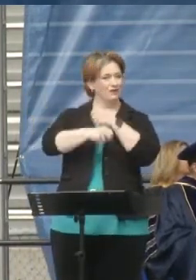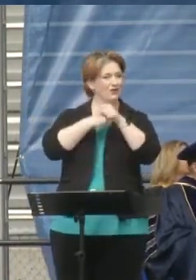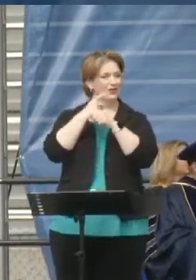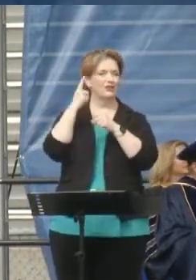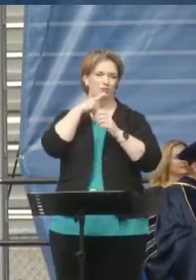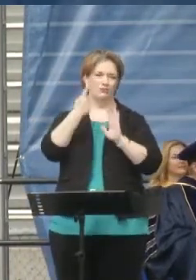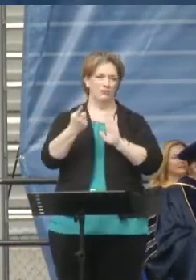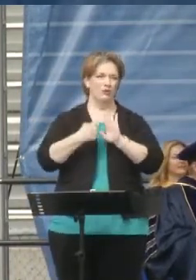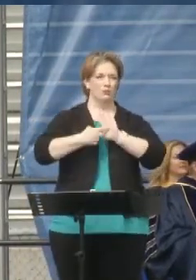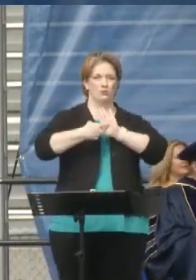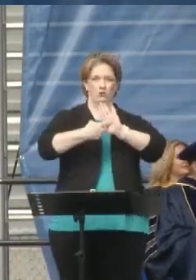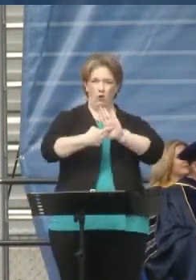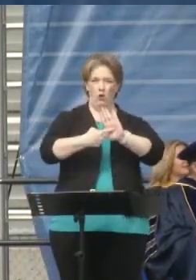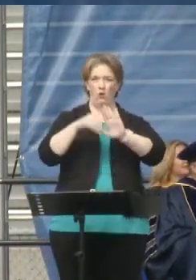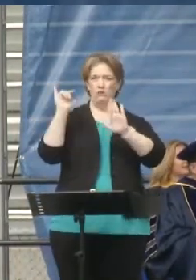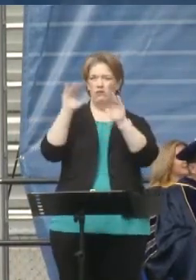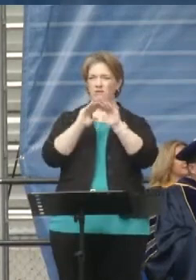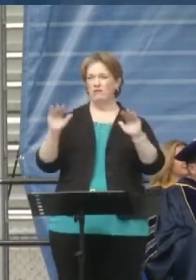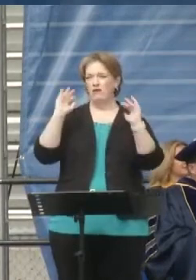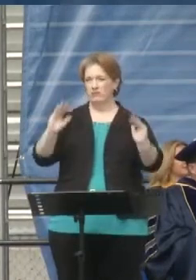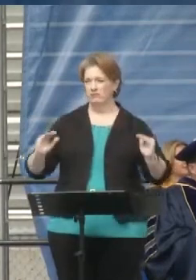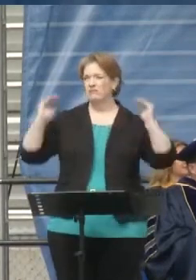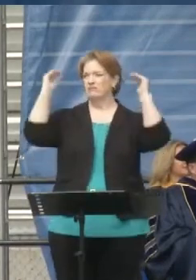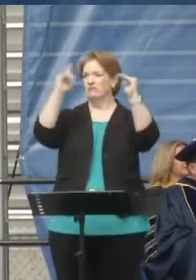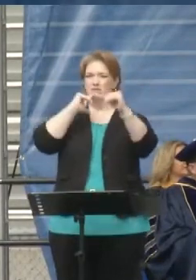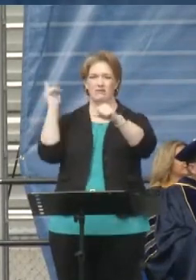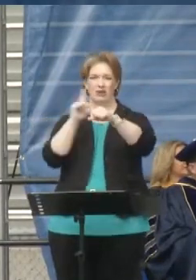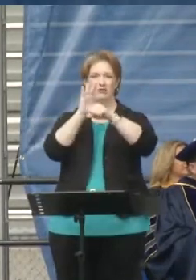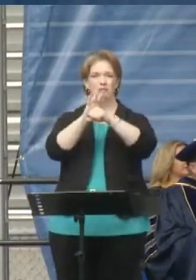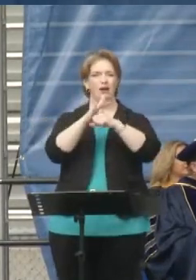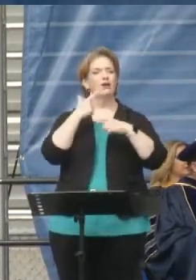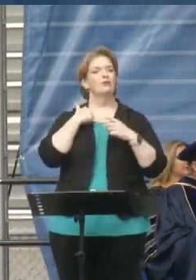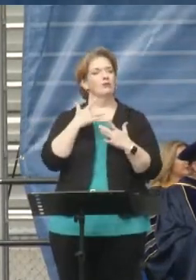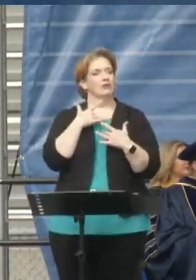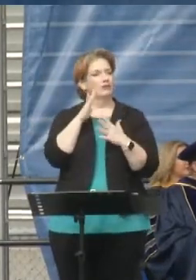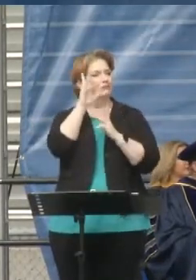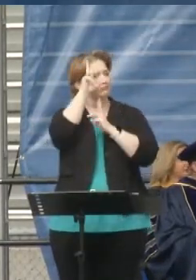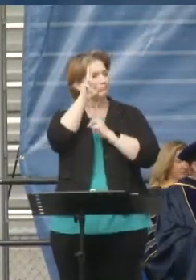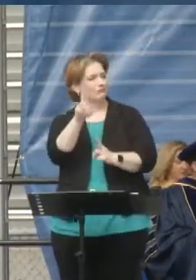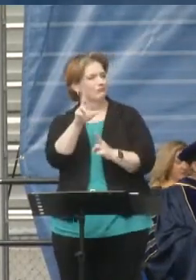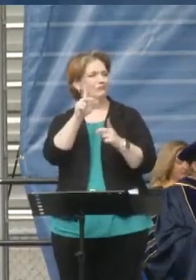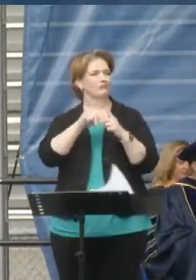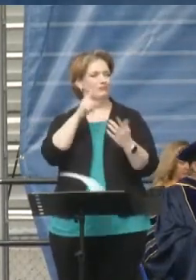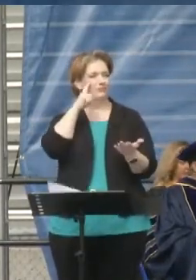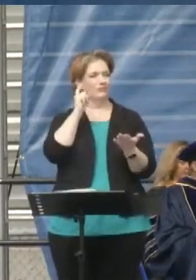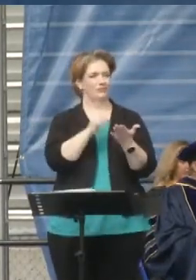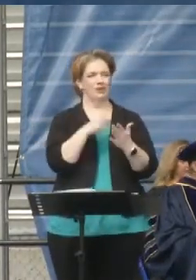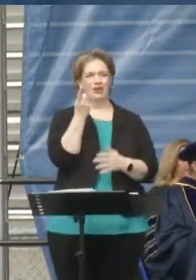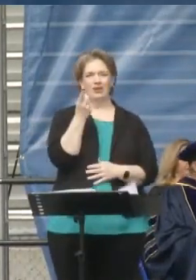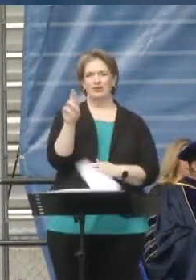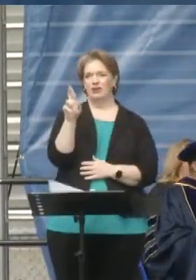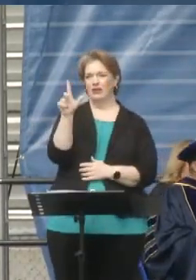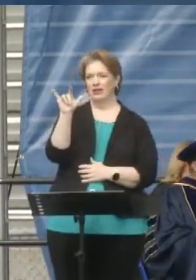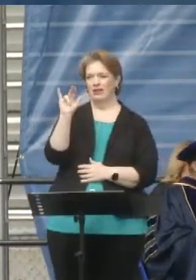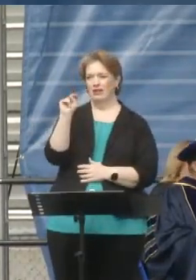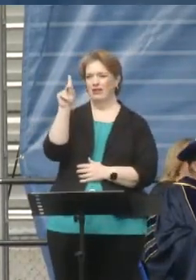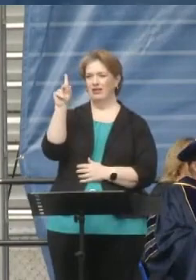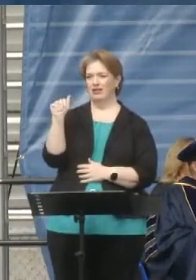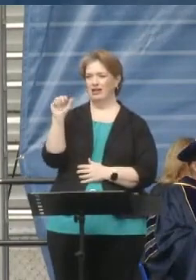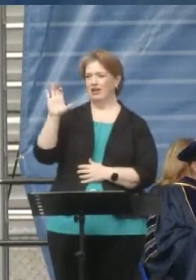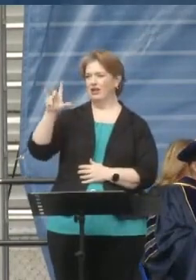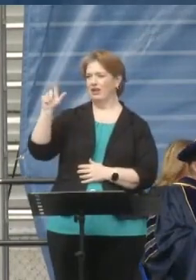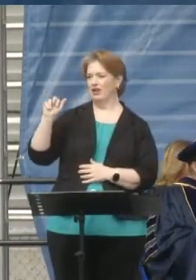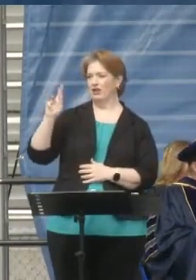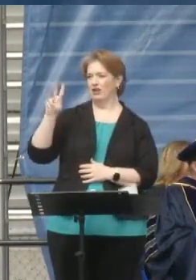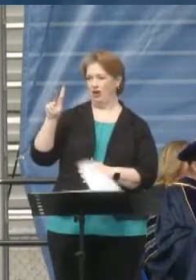with great pleasure that we acknowledge our State Board of Education trustee, Dr. Linda Clark, who is with